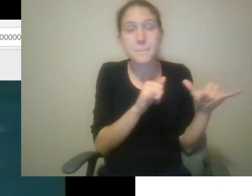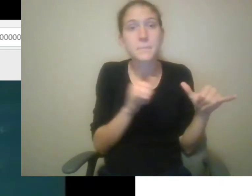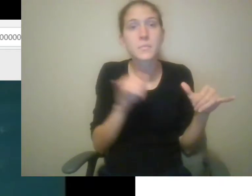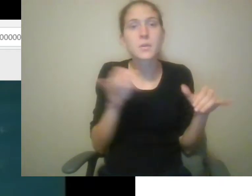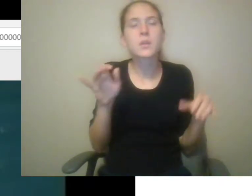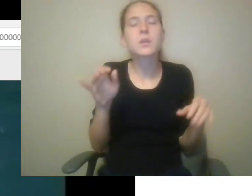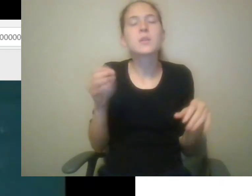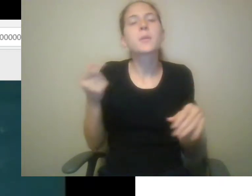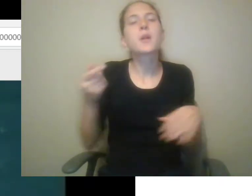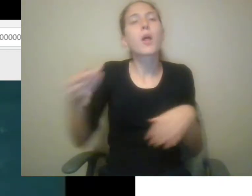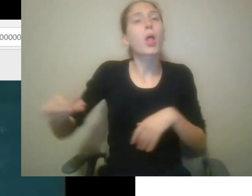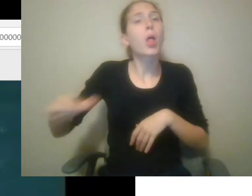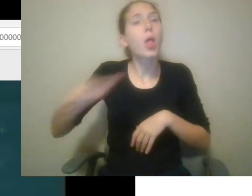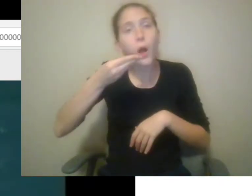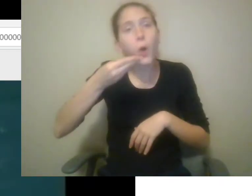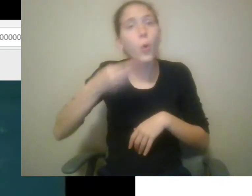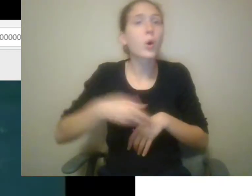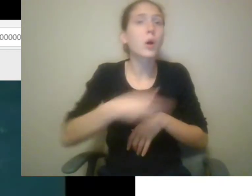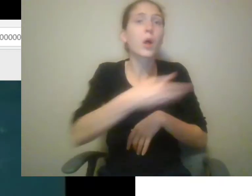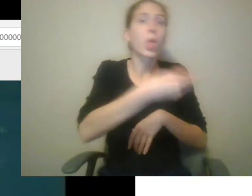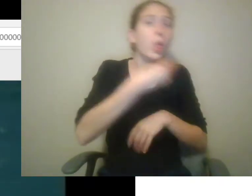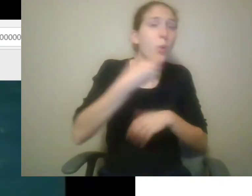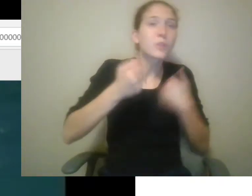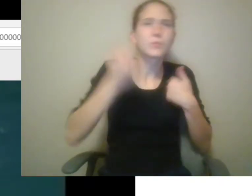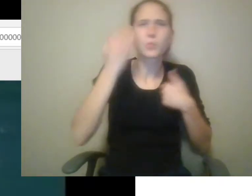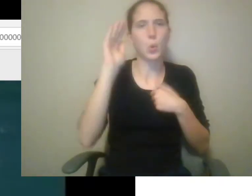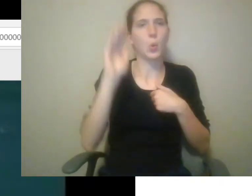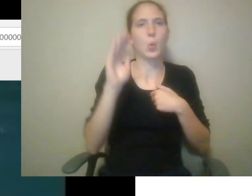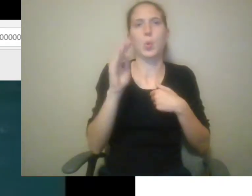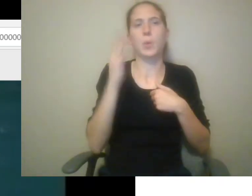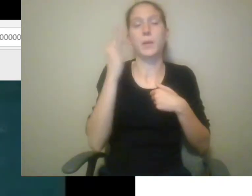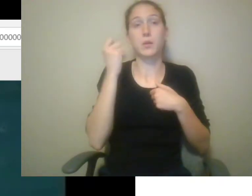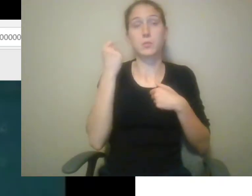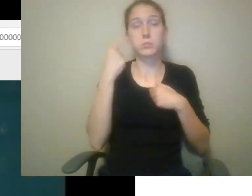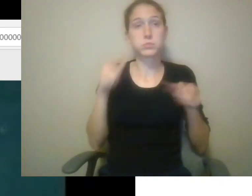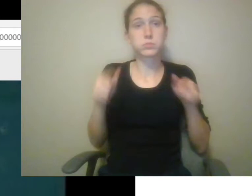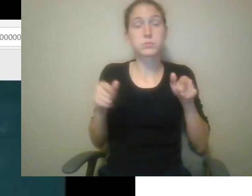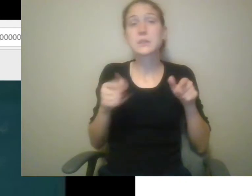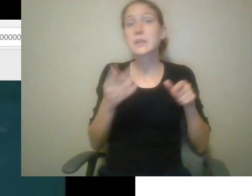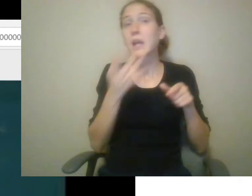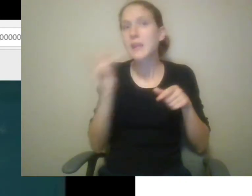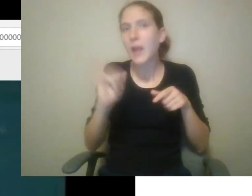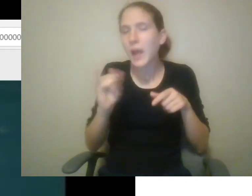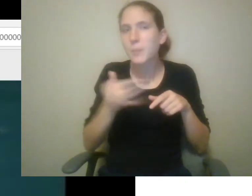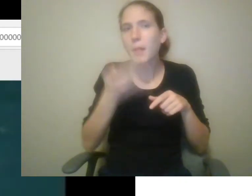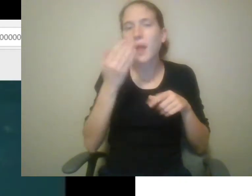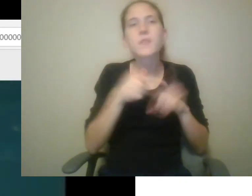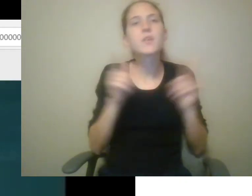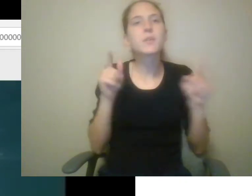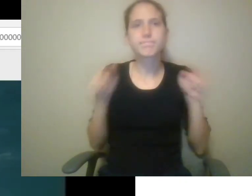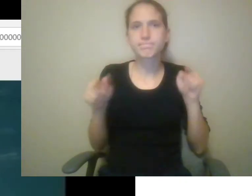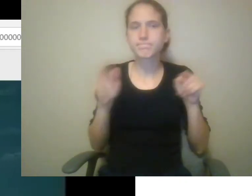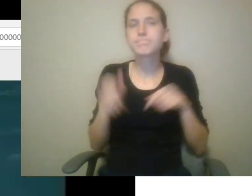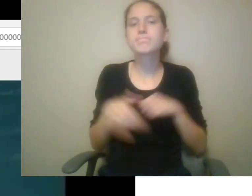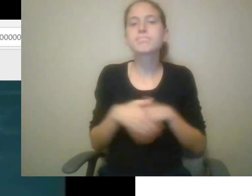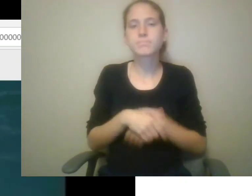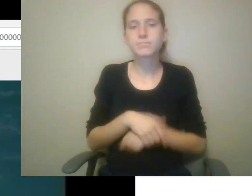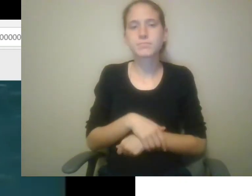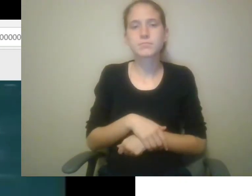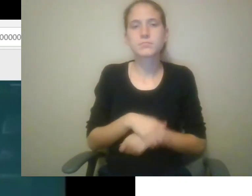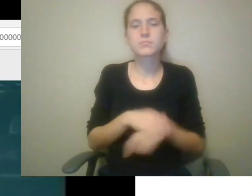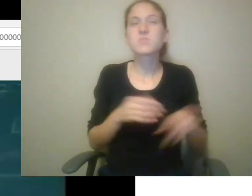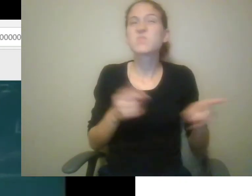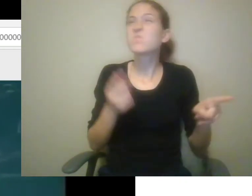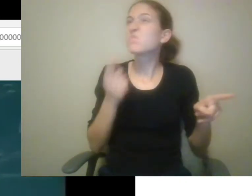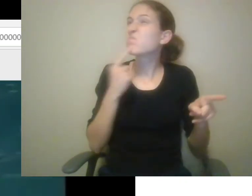difference when you take and you eat an apple and you eat an onion is the smell. And the smell helps you register what it tastes like. I do that on